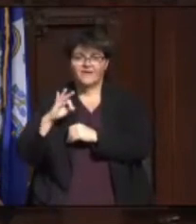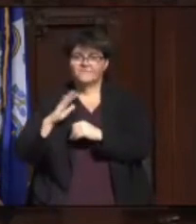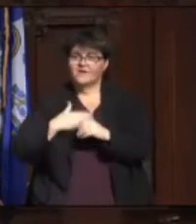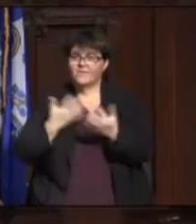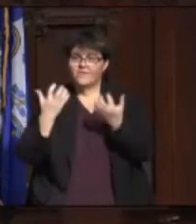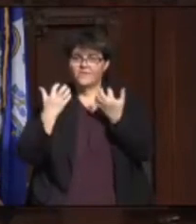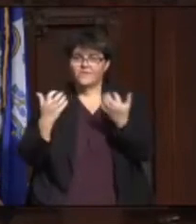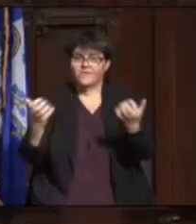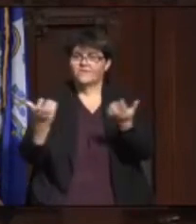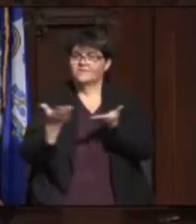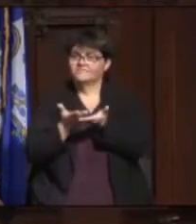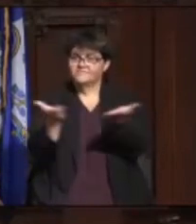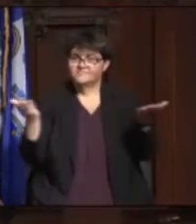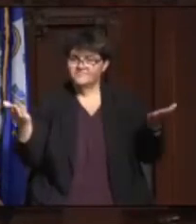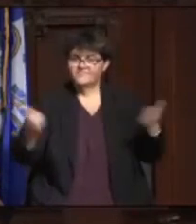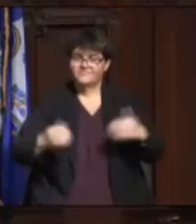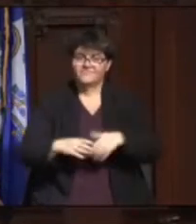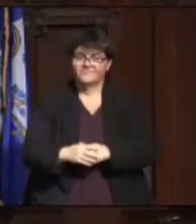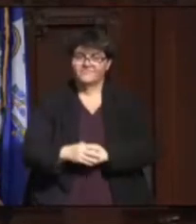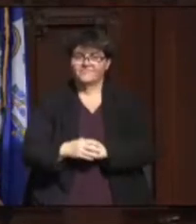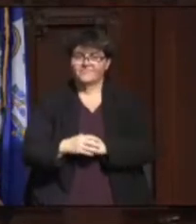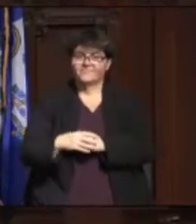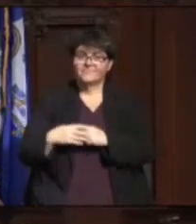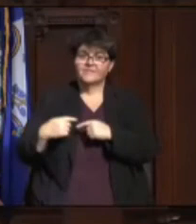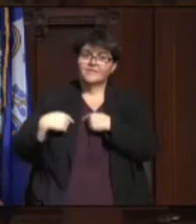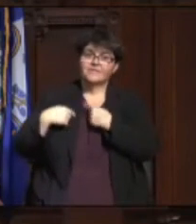Since I last joined you here in the People's Chamber,